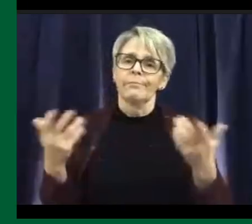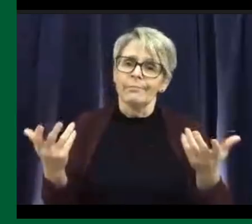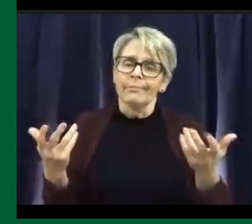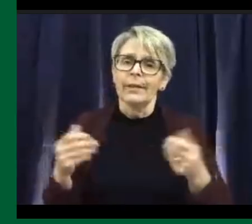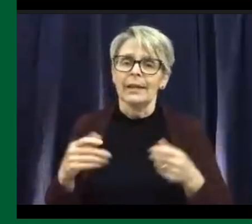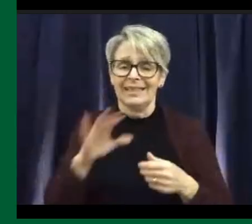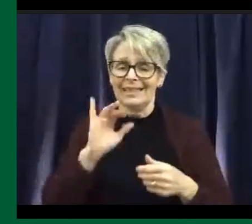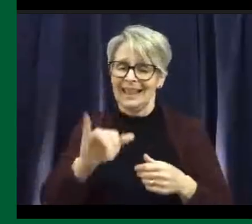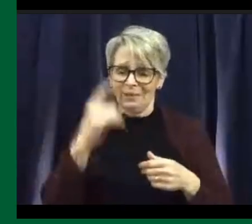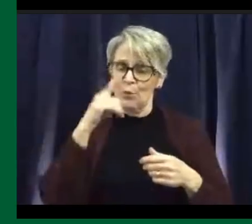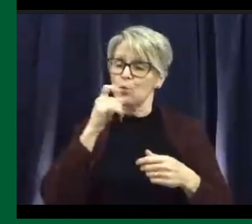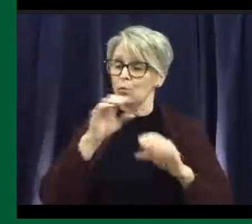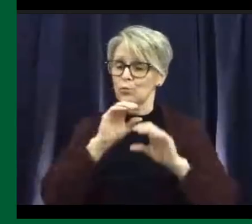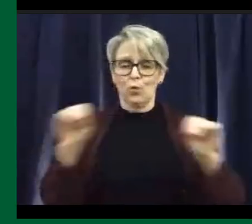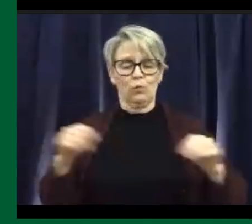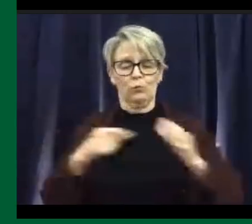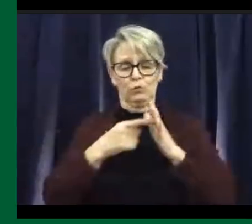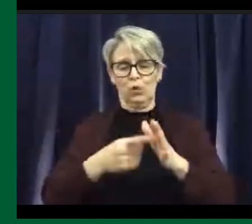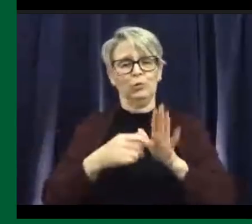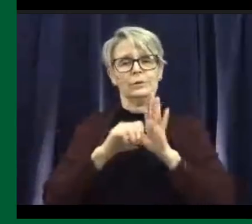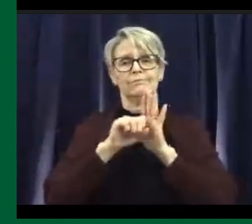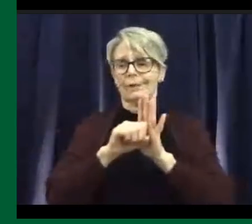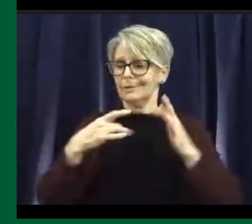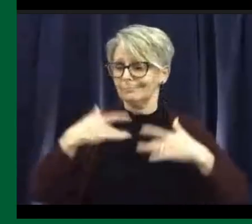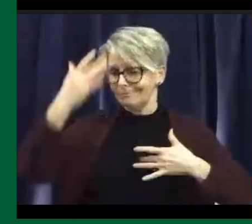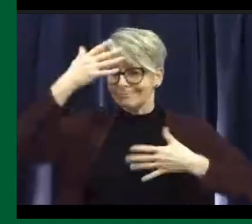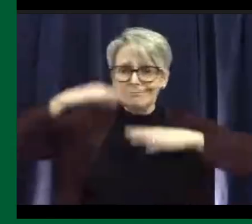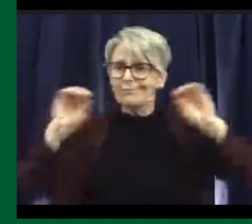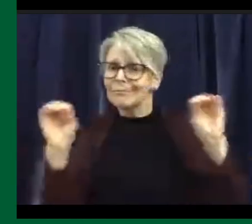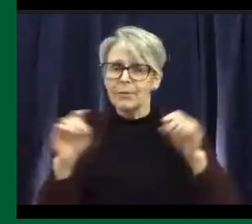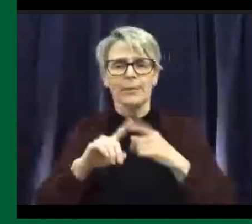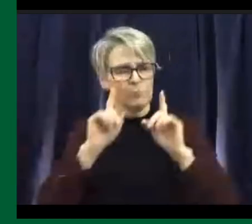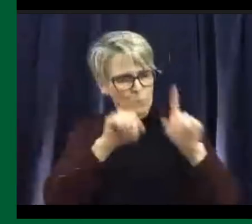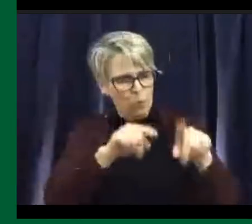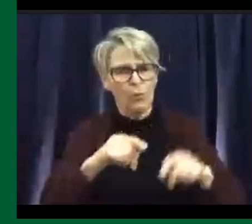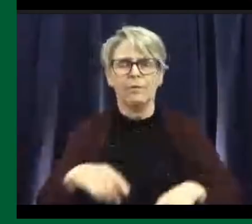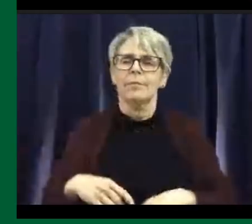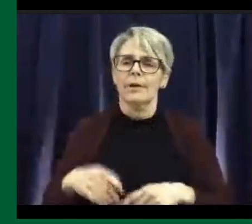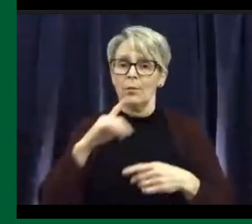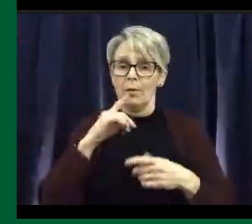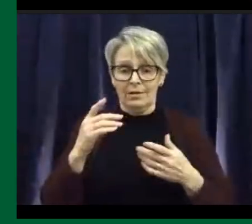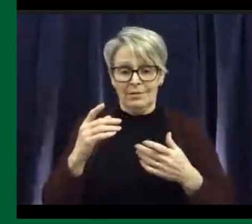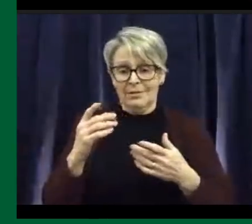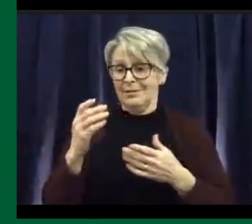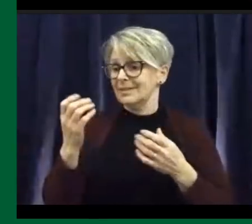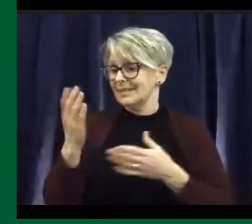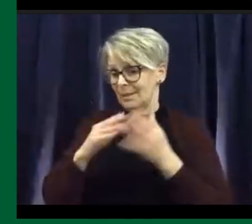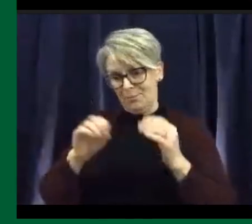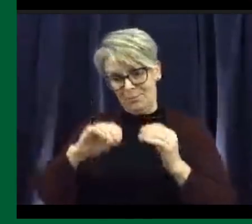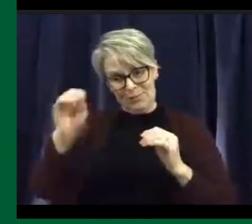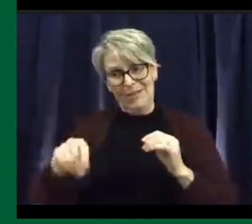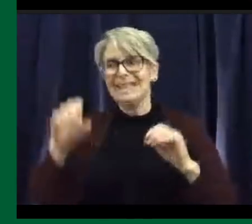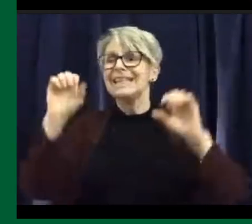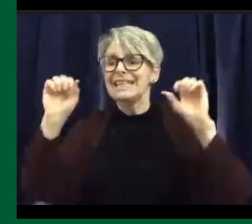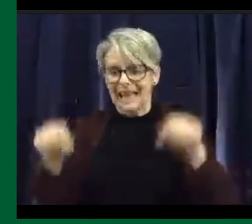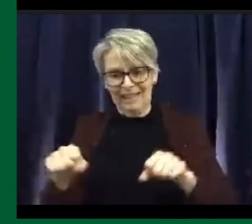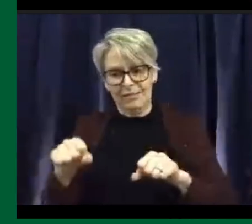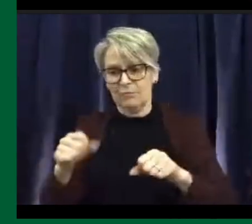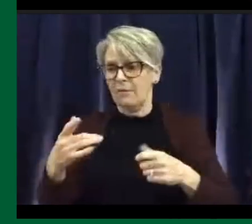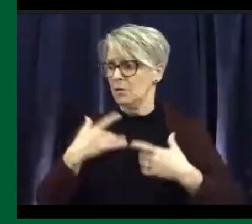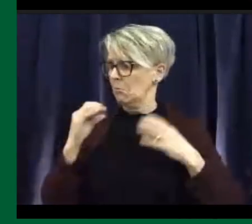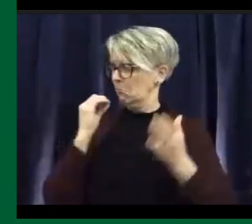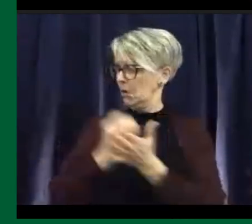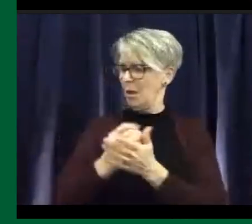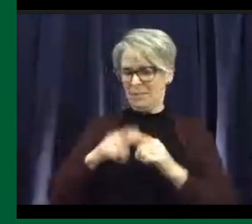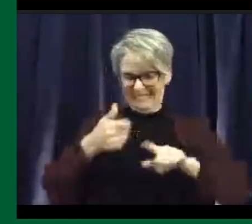with variants of concern coming, and the fact that up to 40% of infections can be asymptomatic, even with variants of concern, testing will